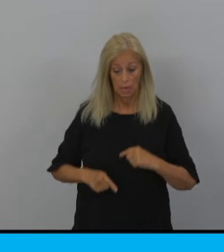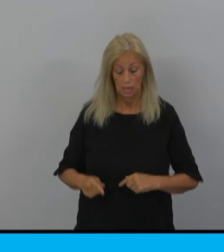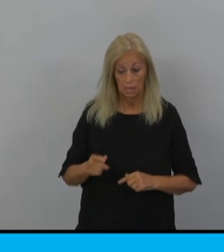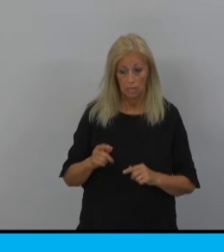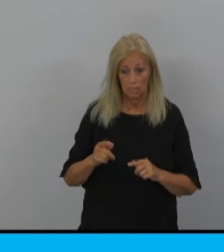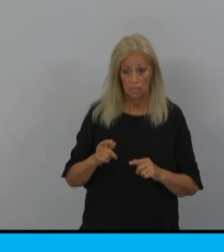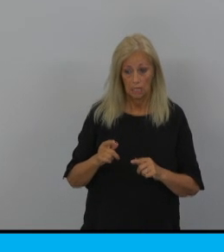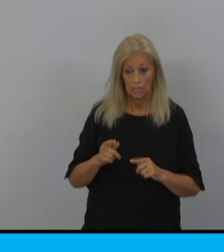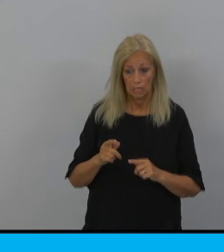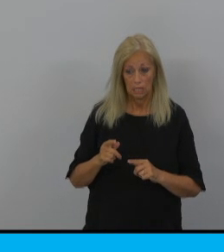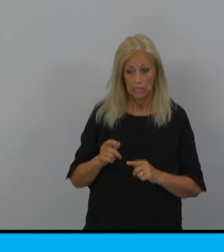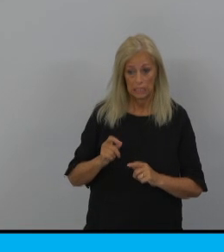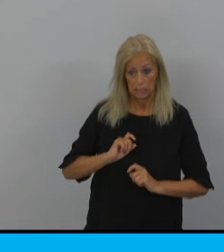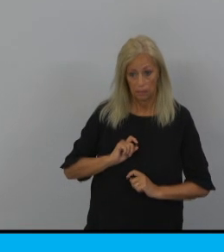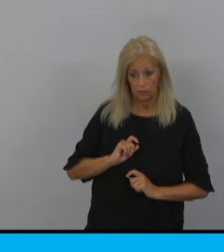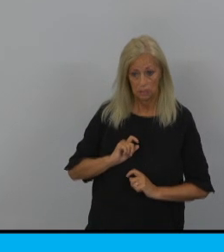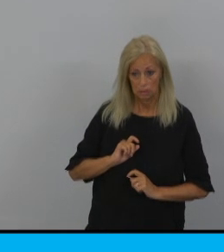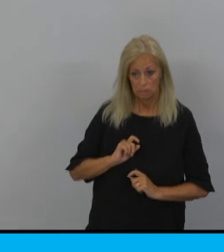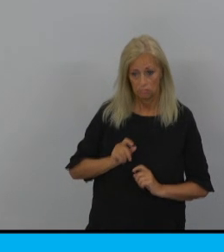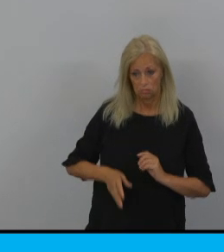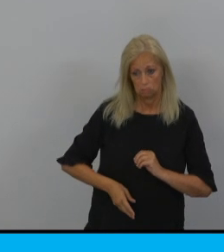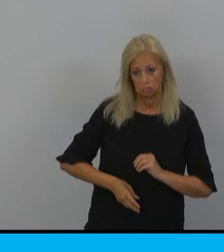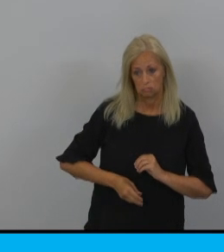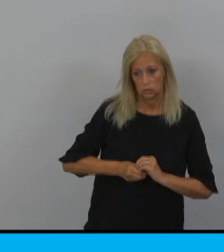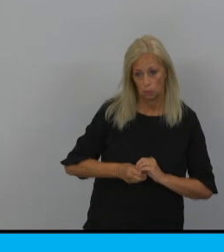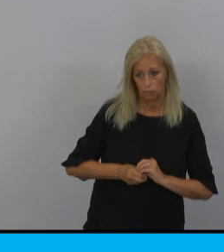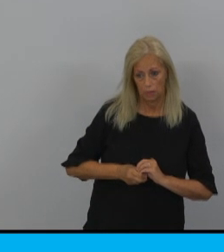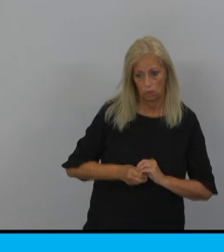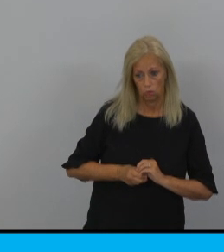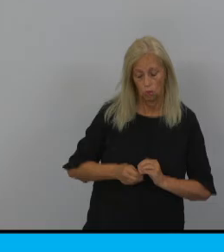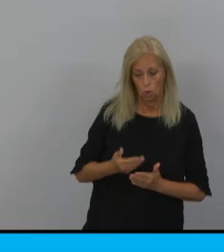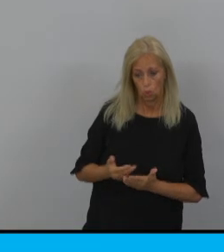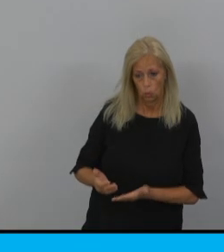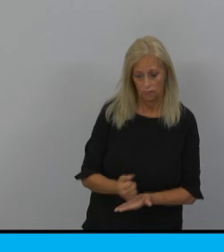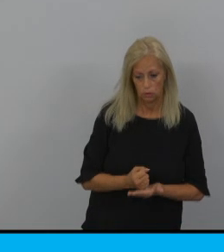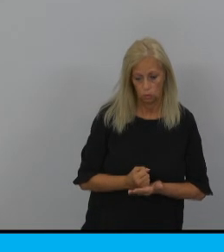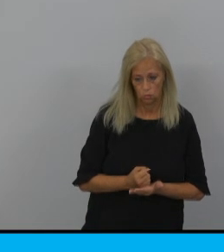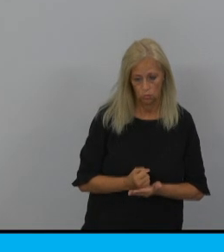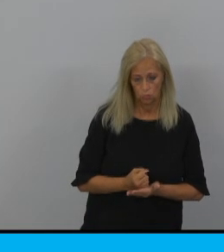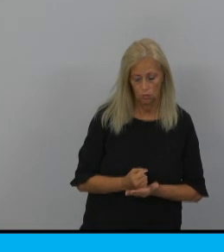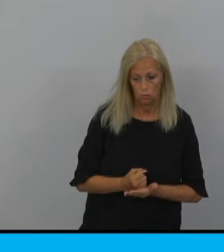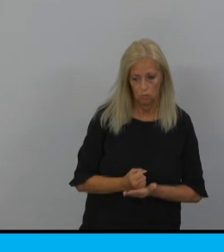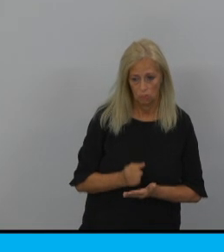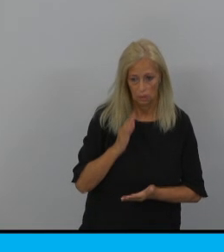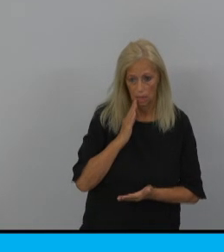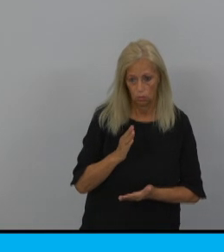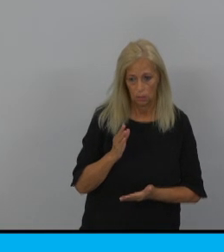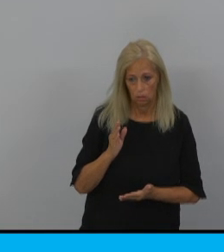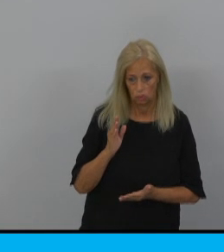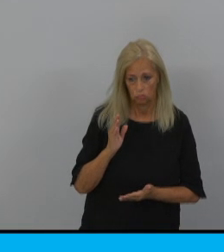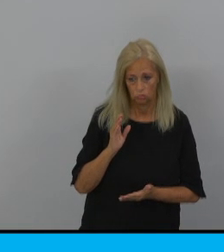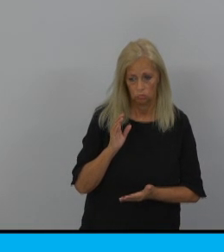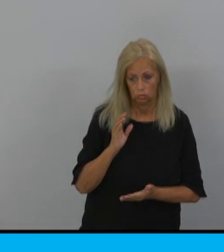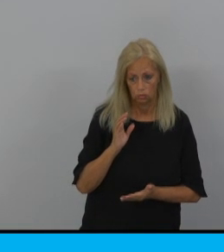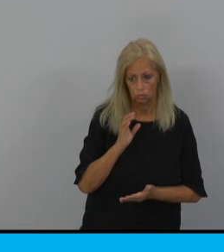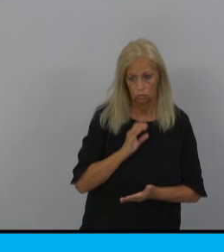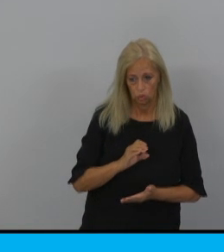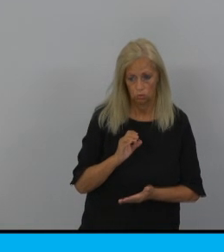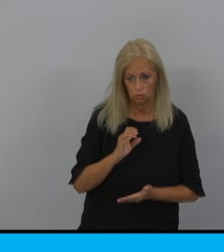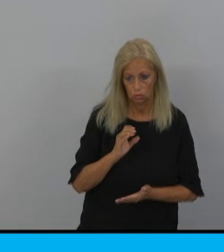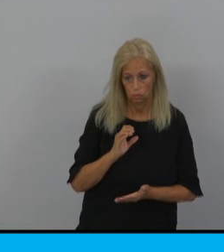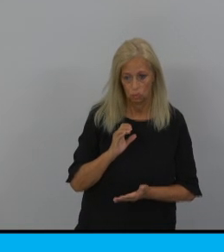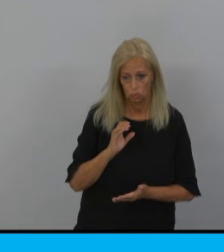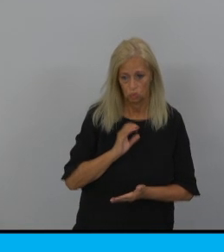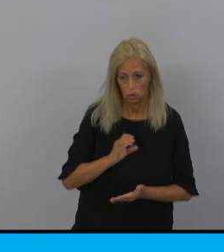us a supplemental revenue. They will come in and survey us in the fall or in the